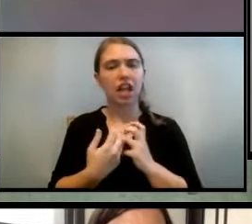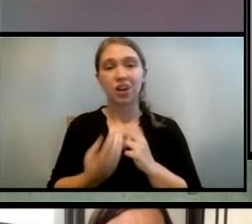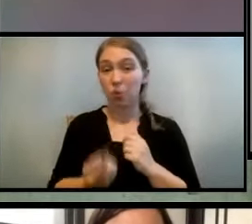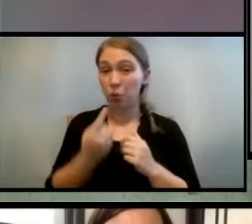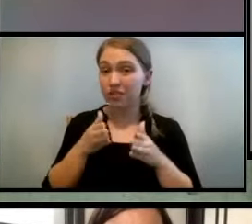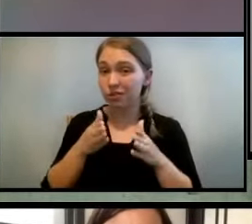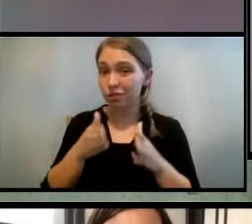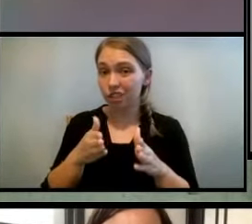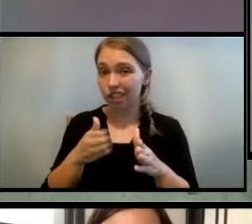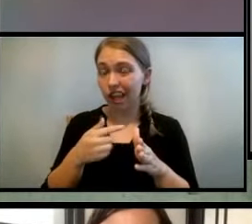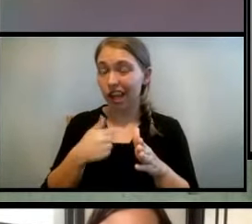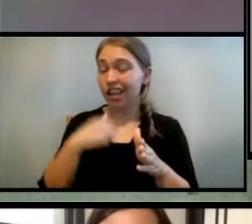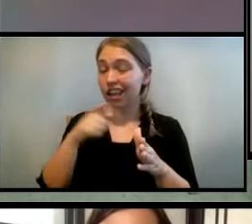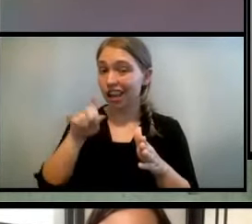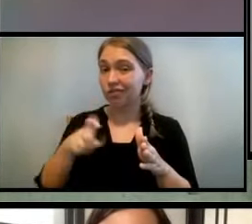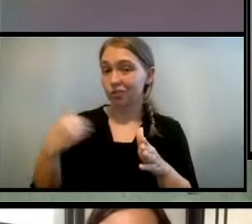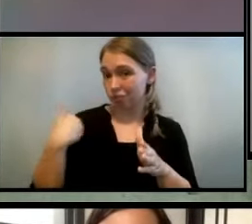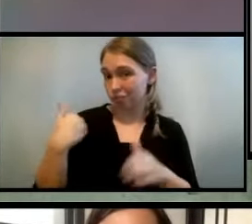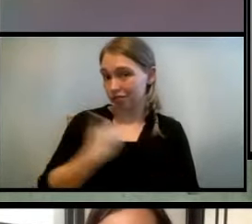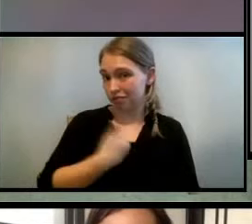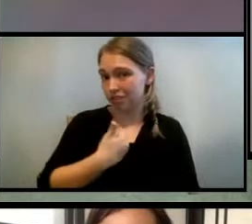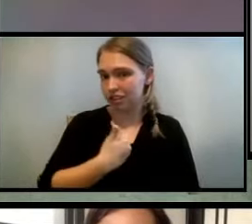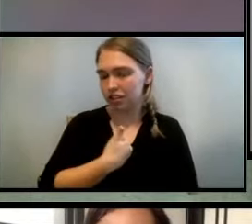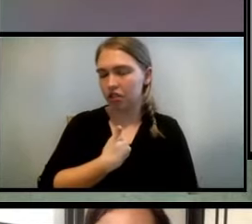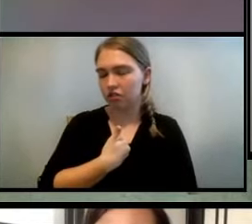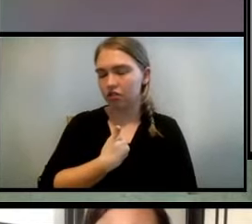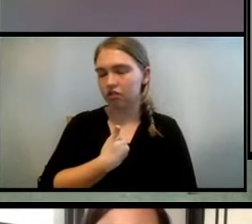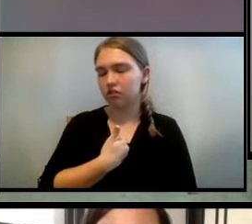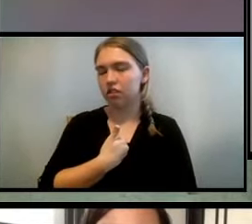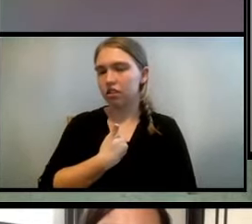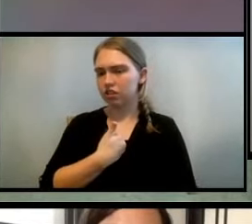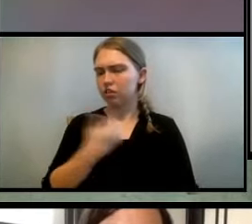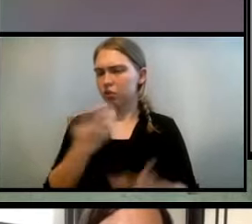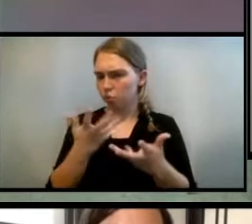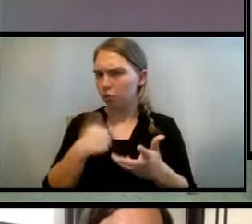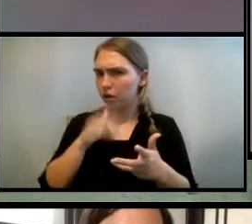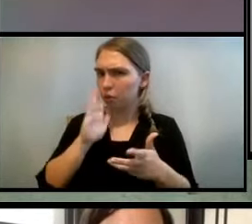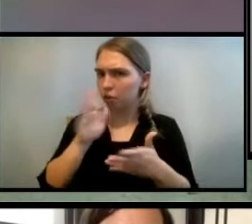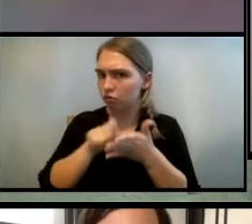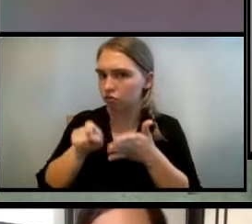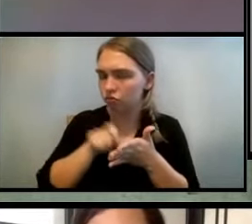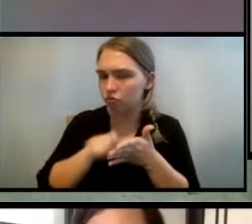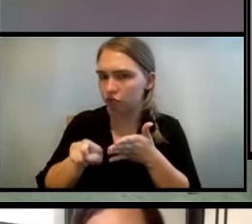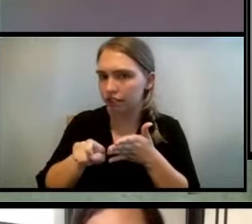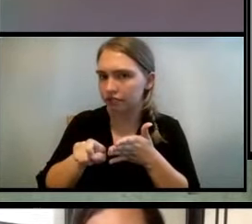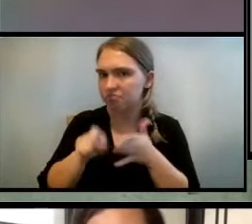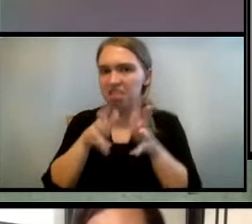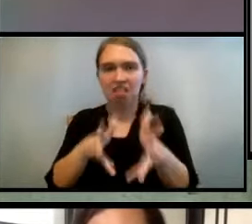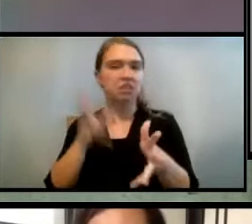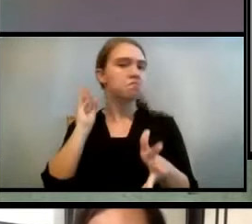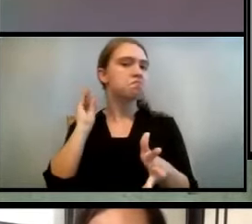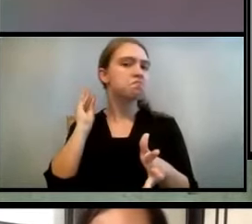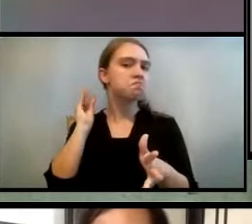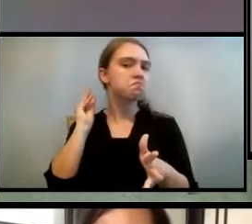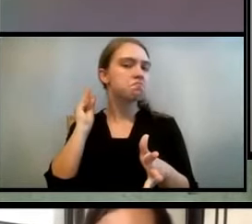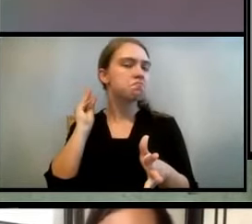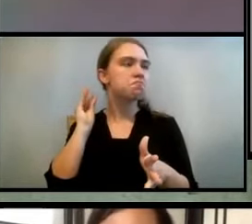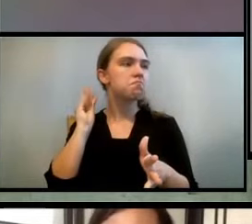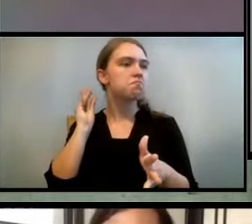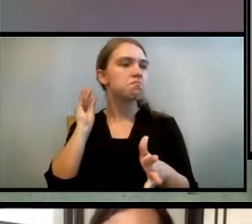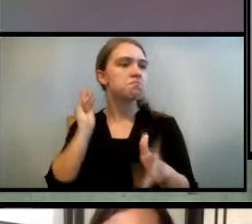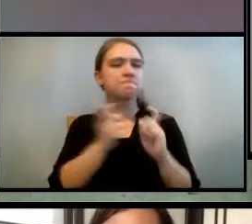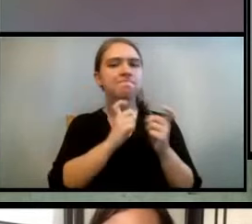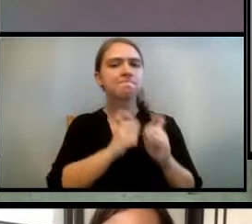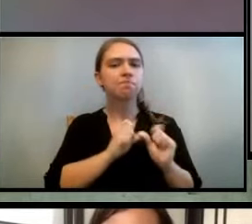tell myself about what I'm going to write and then just sort of let it simmer in the back of my brain for a while and do other